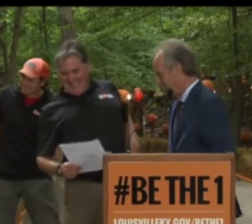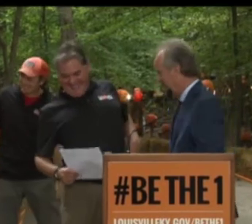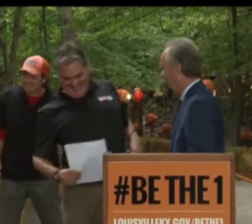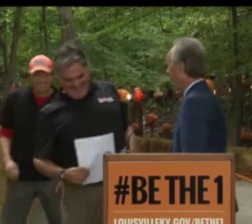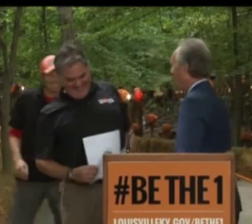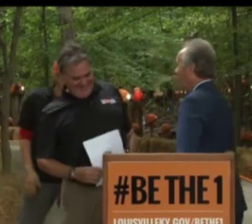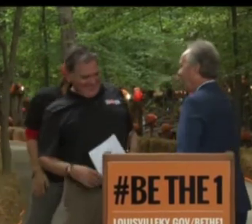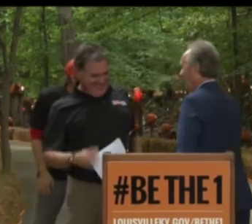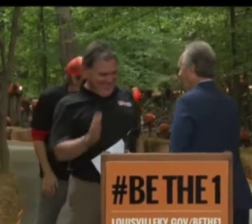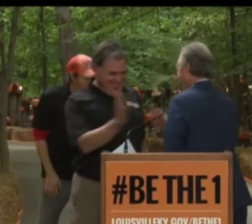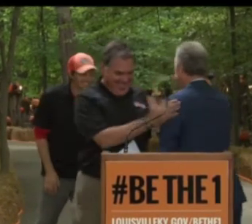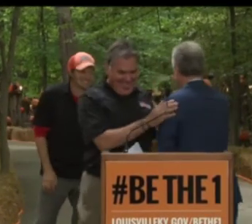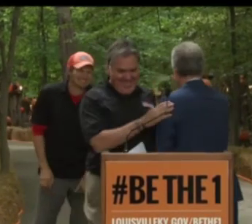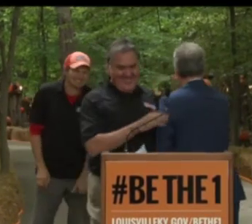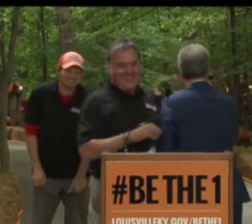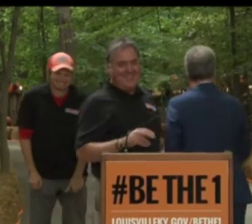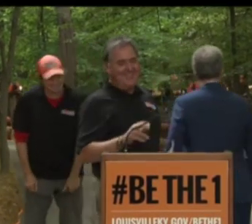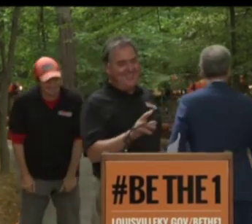Storch.